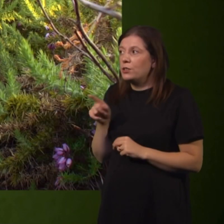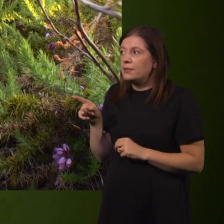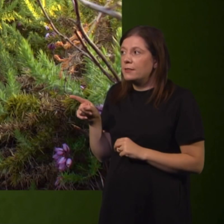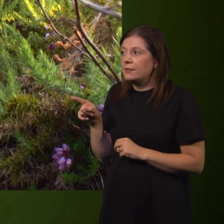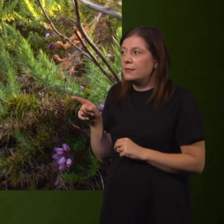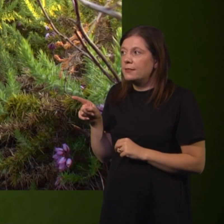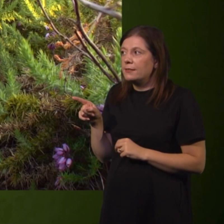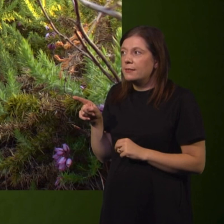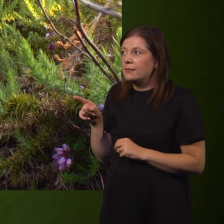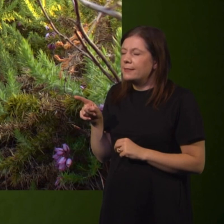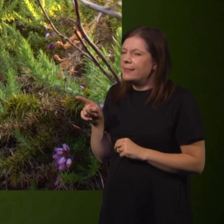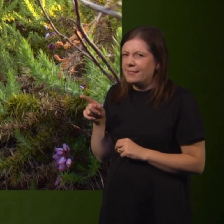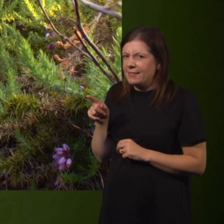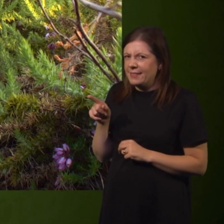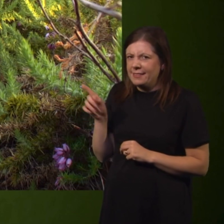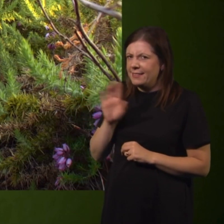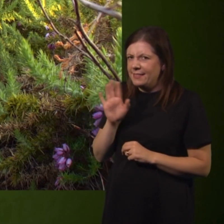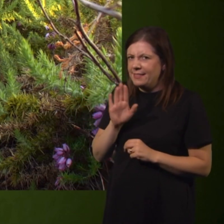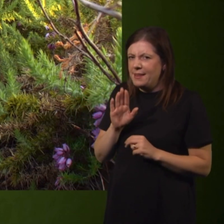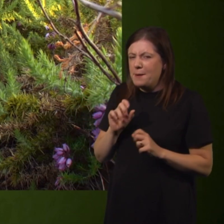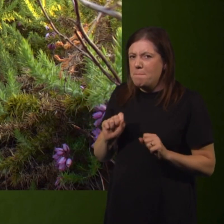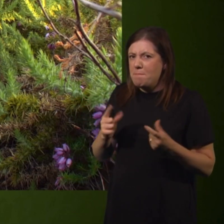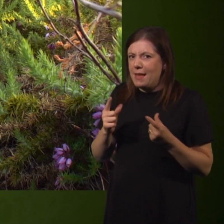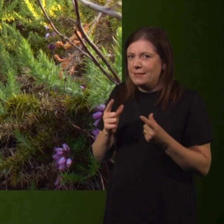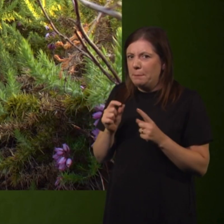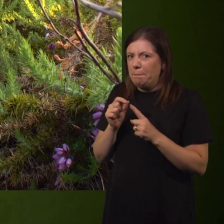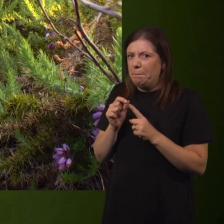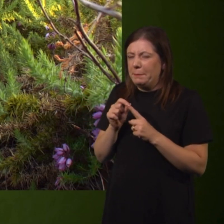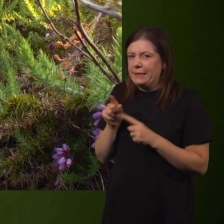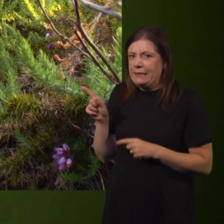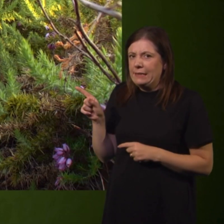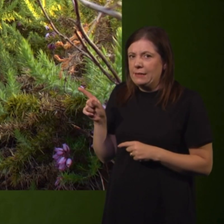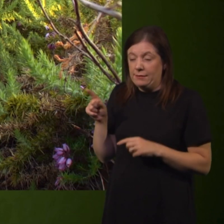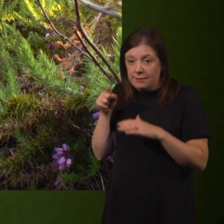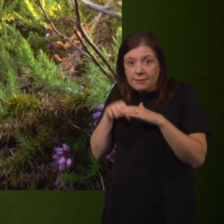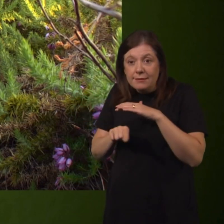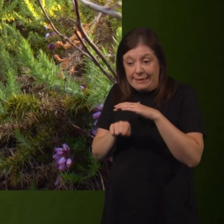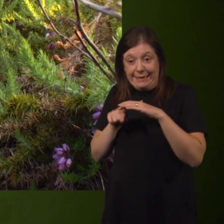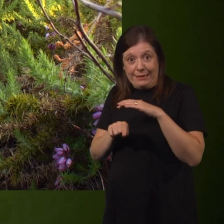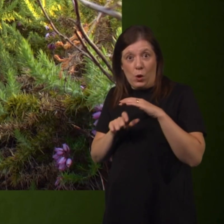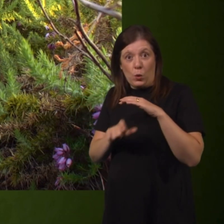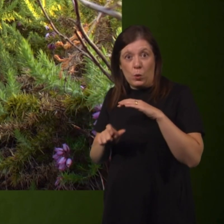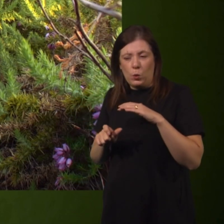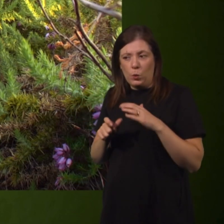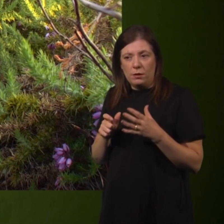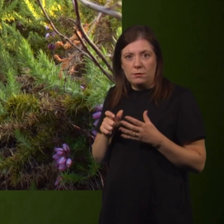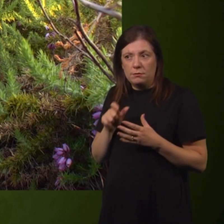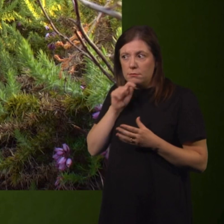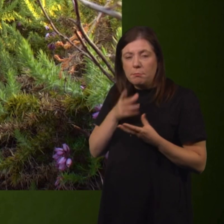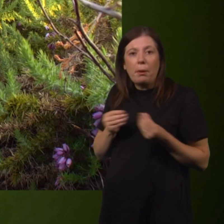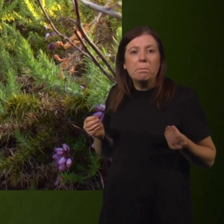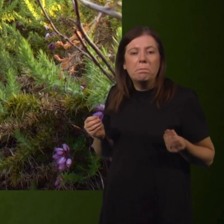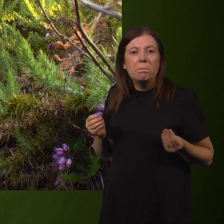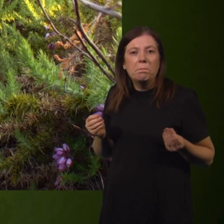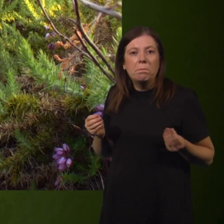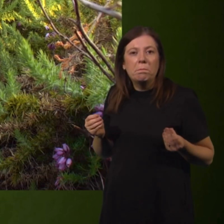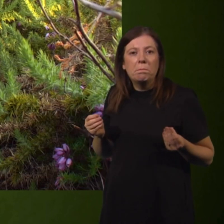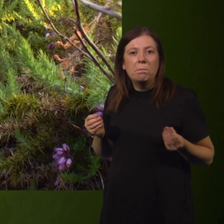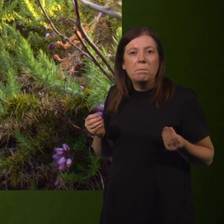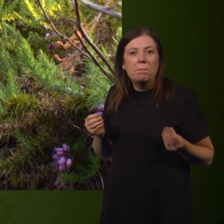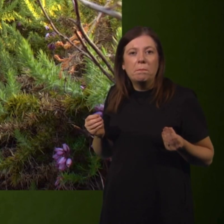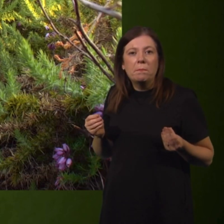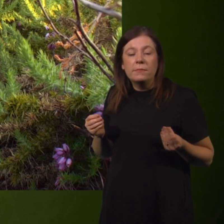cuckoo's nest, of course, but to the meadow pipit's nest where it was incumbent. And you can see that it's not there. Yes, earlier today,